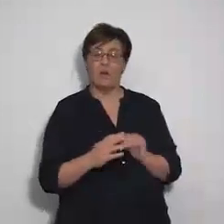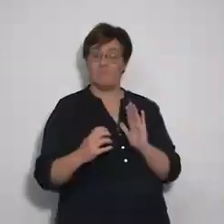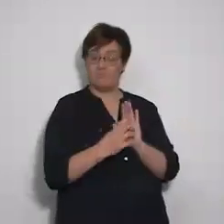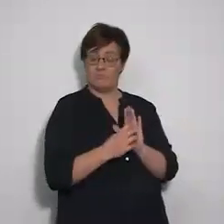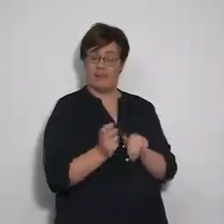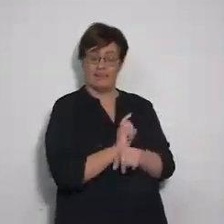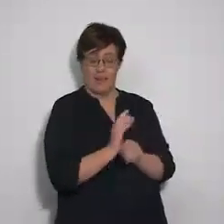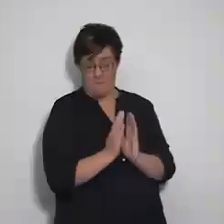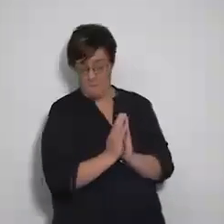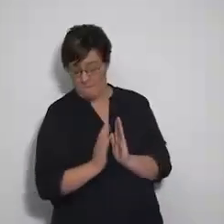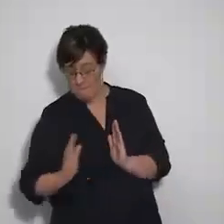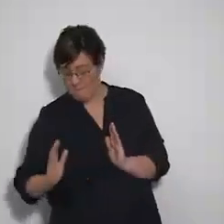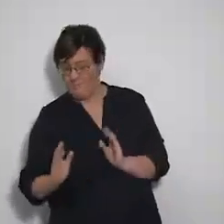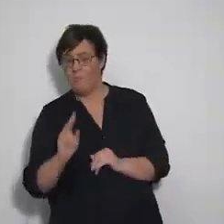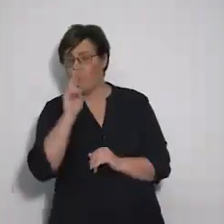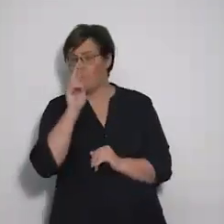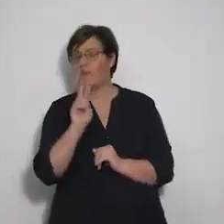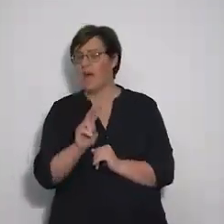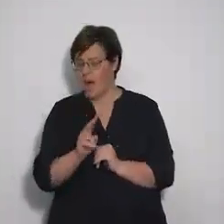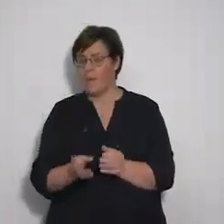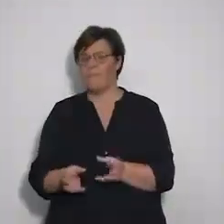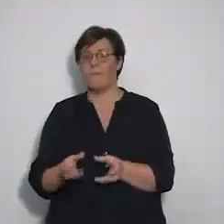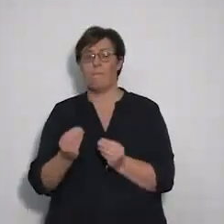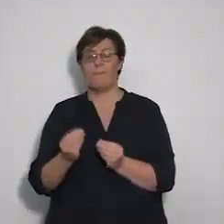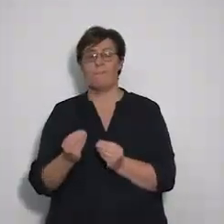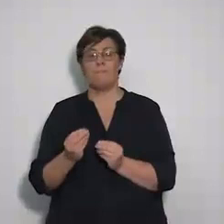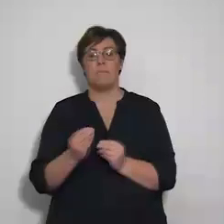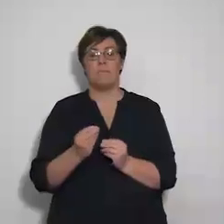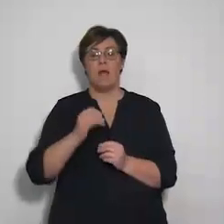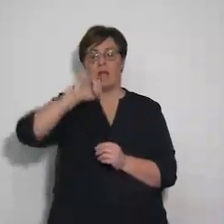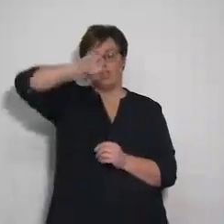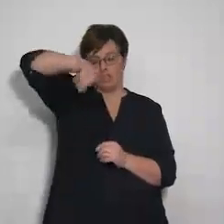size is plotted over time, we see that we're going to get a